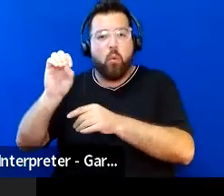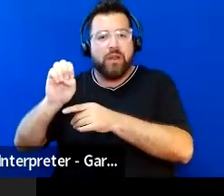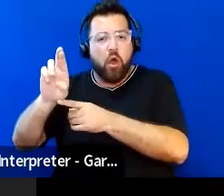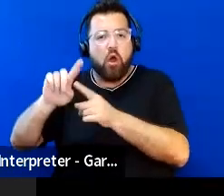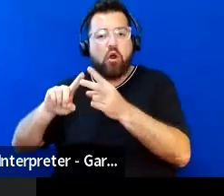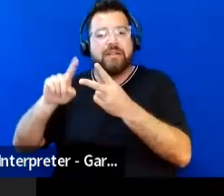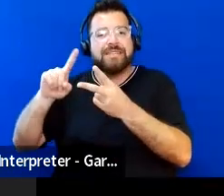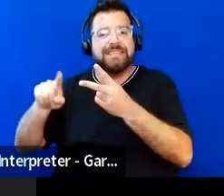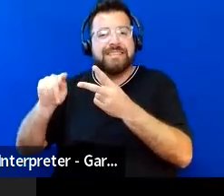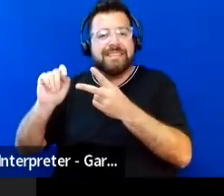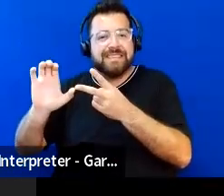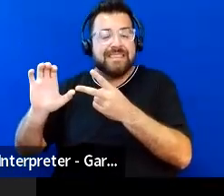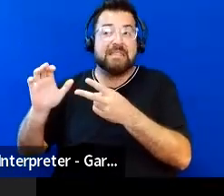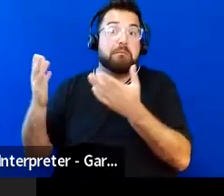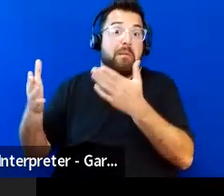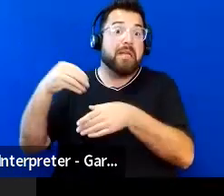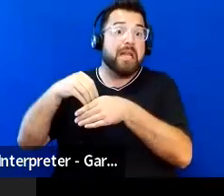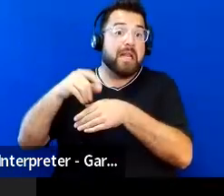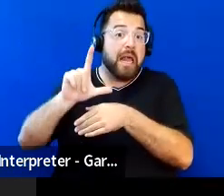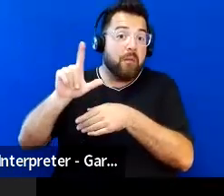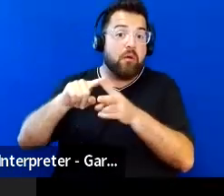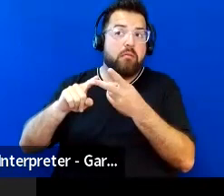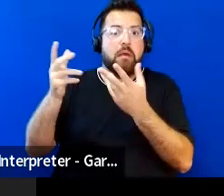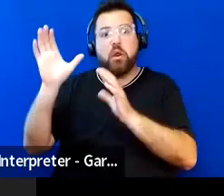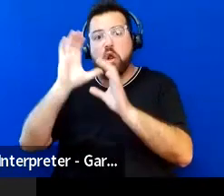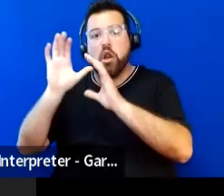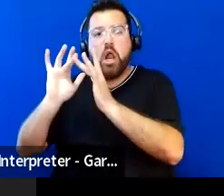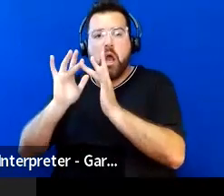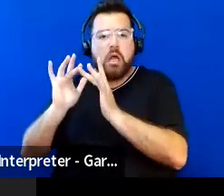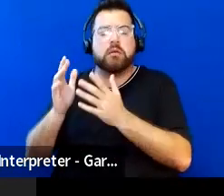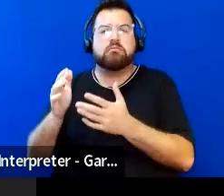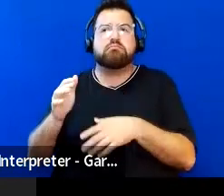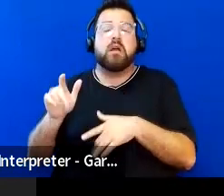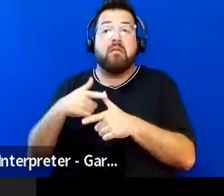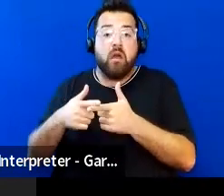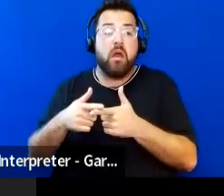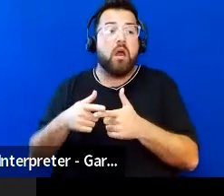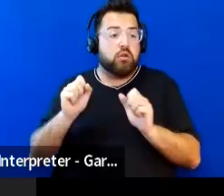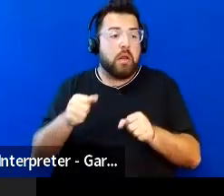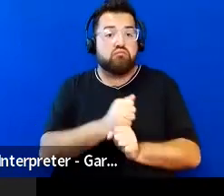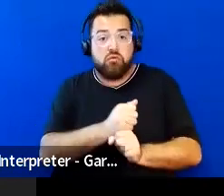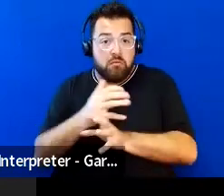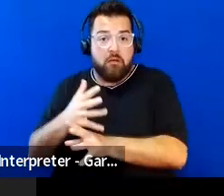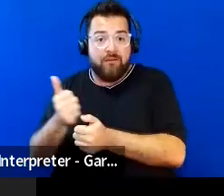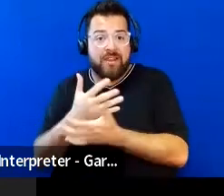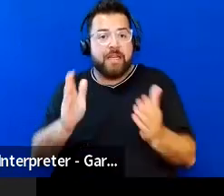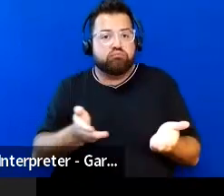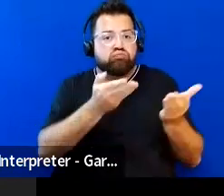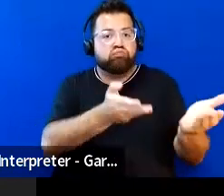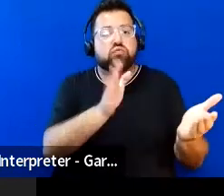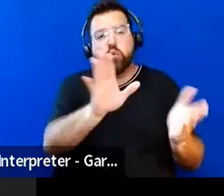ZTC materials, perhaps in your library or online, and then you prepare the materials and deliver them to your students.